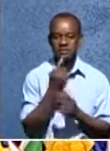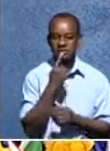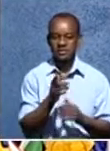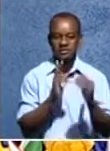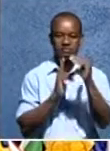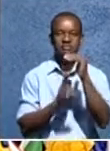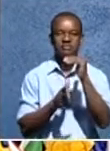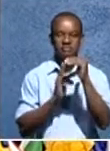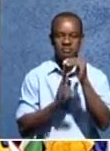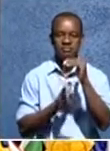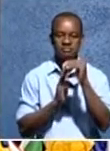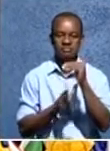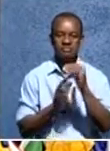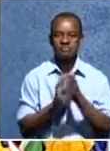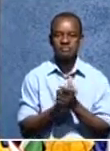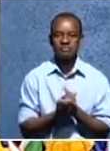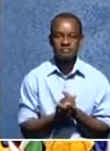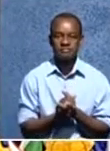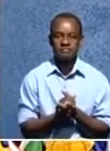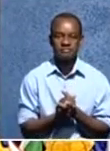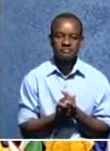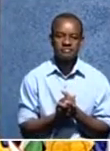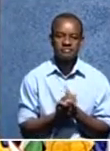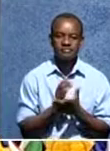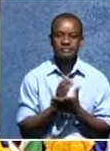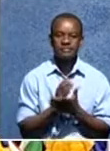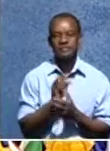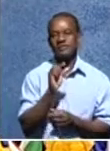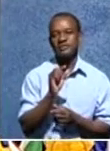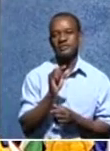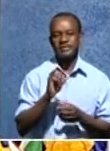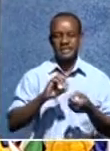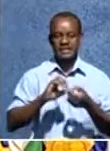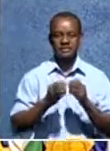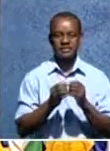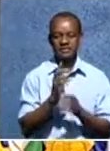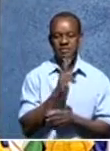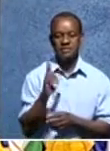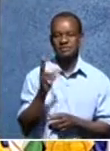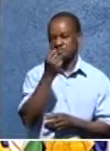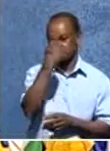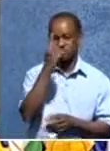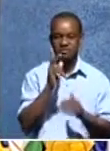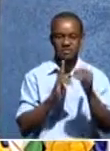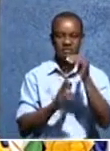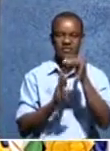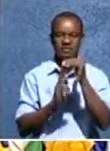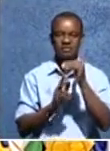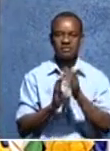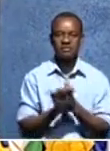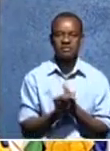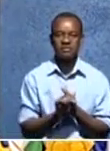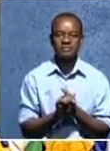only for a very few people, but it's for everybody. My favorite saying still is tourism is everybody's business, because tourism is actually a way of life